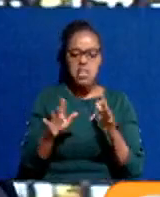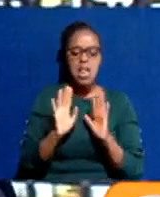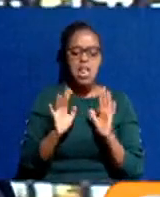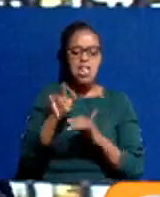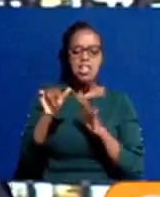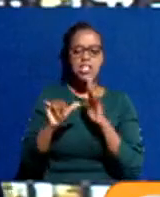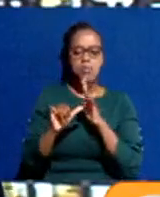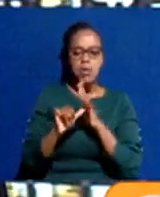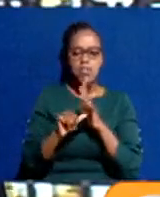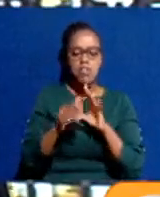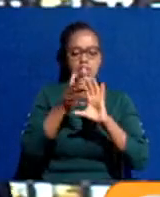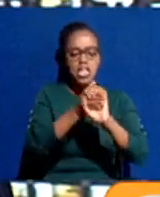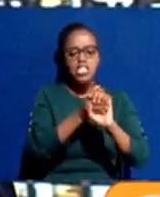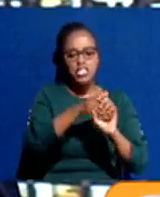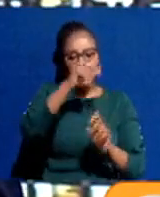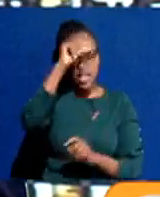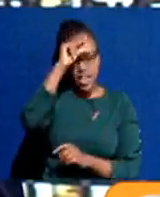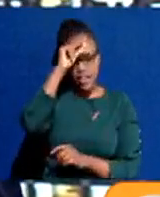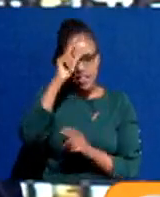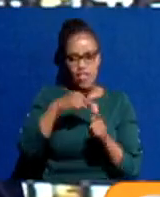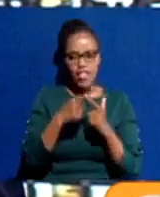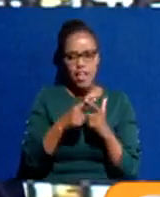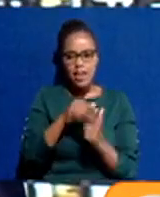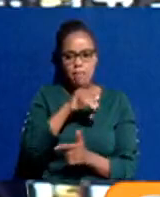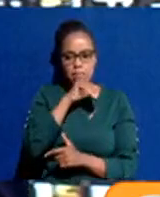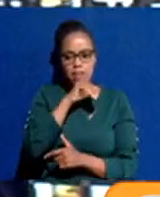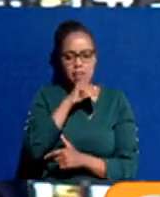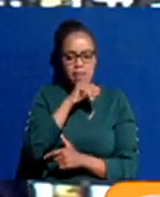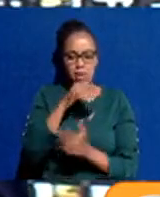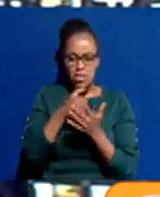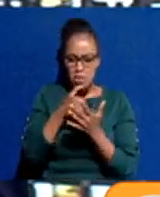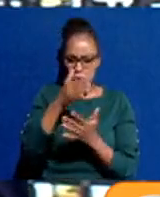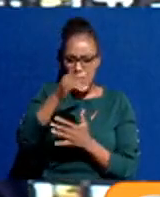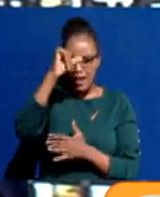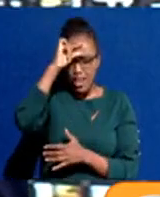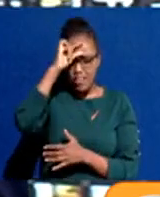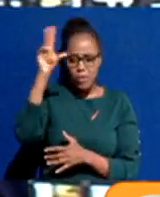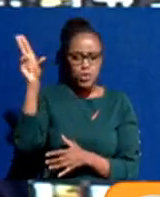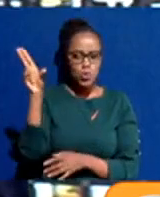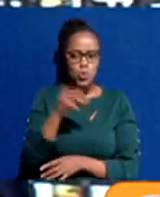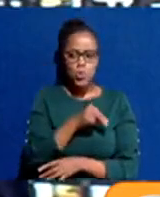it was because of the handshake, Baba Raila Amolo Odinga was not in government.